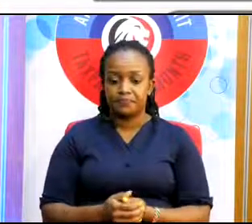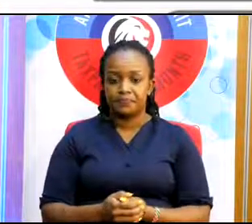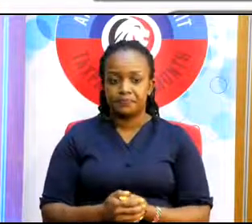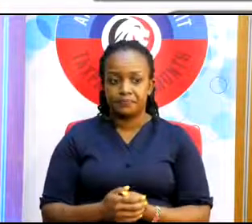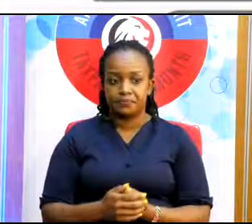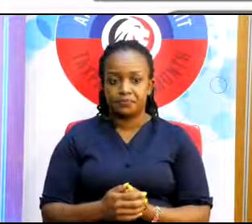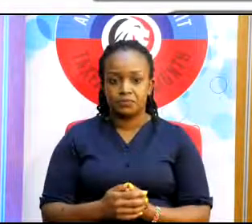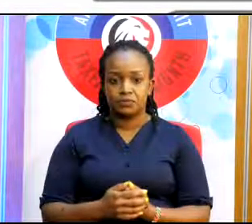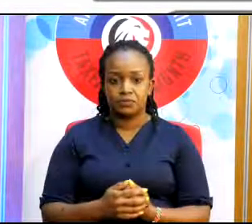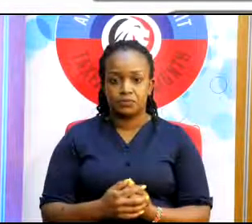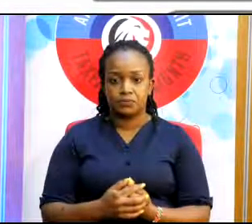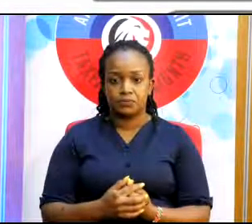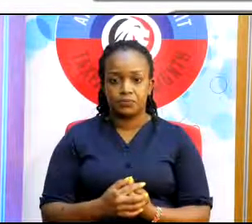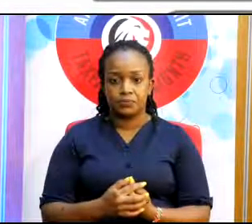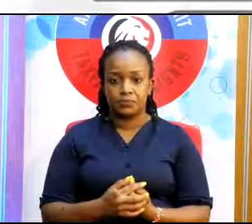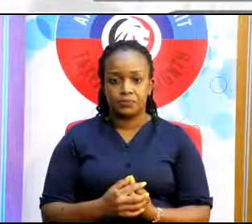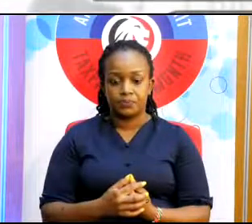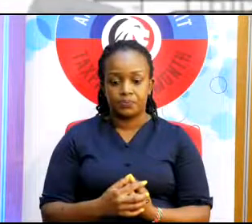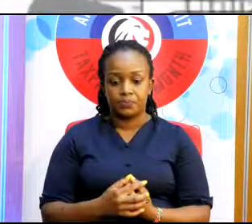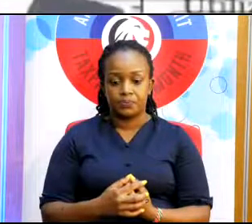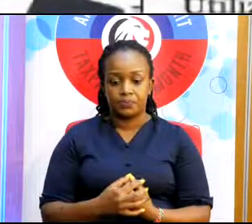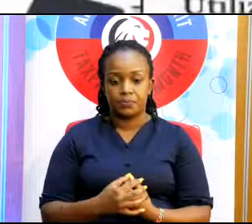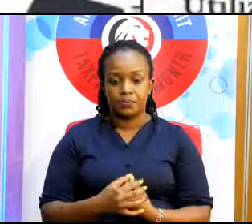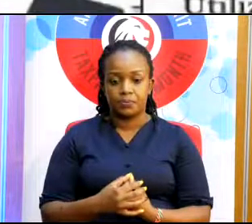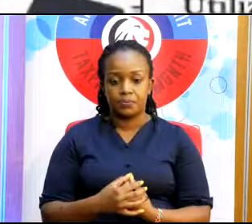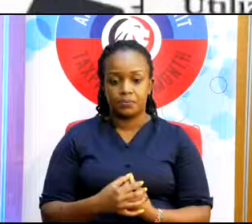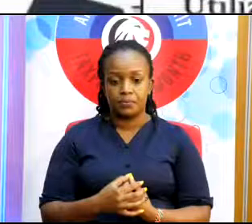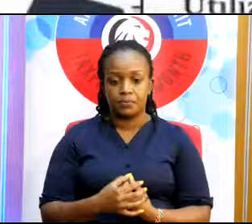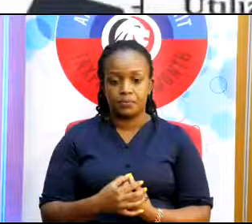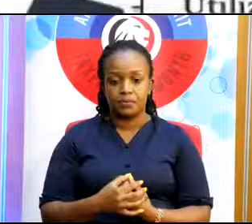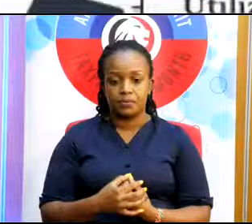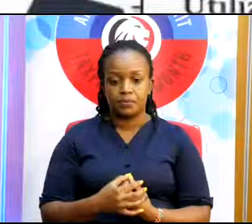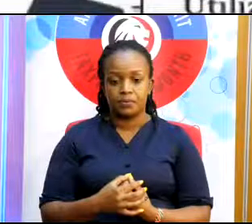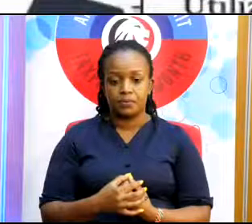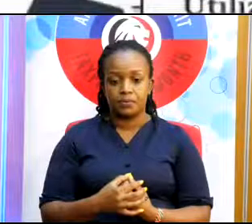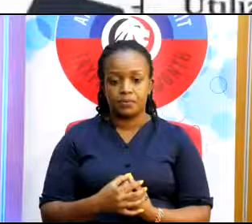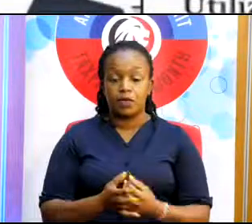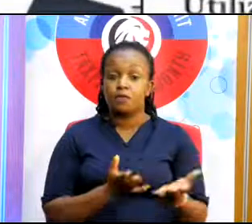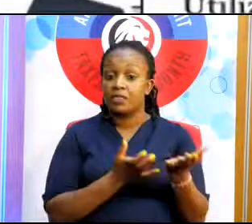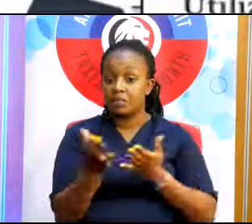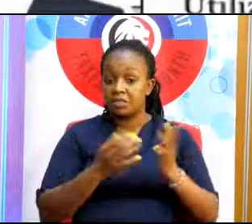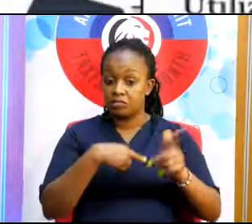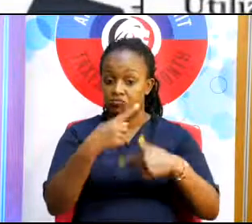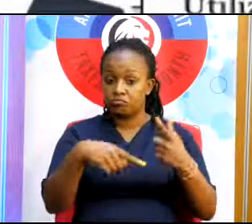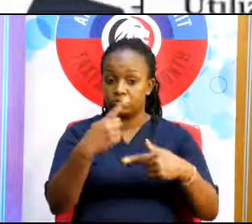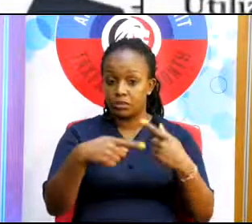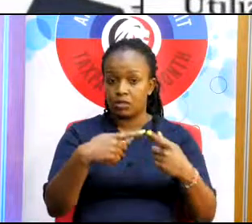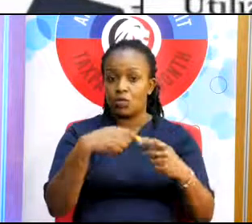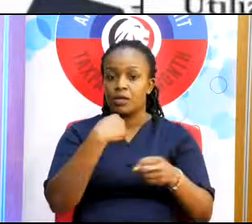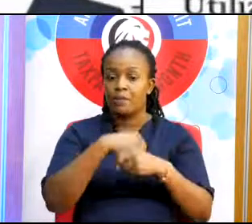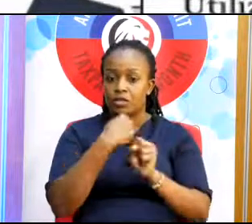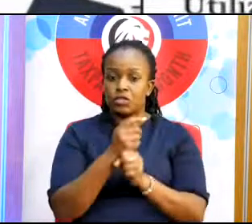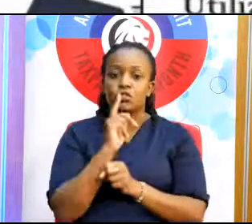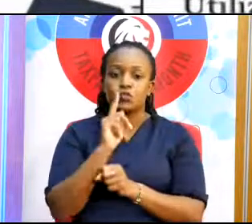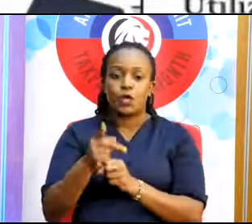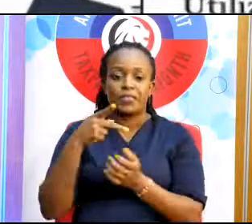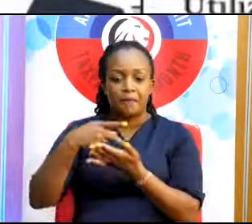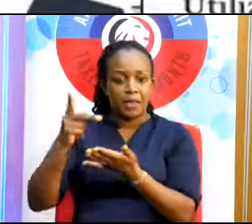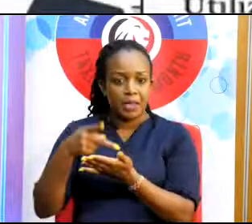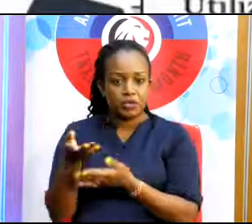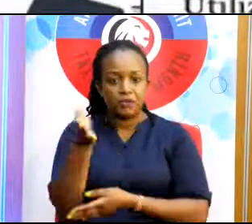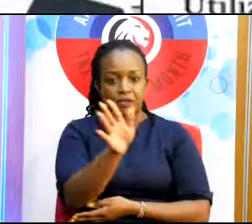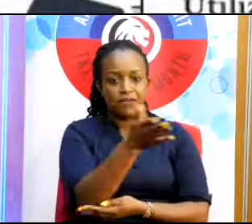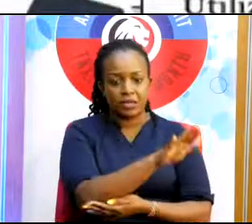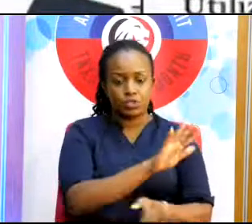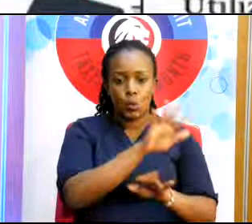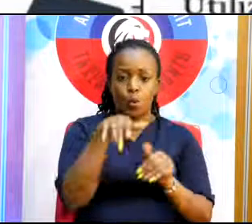that we did to keep our businesses running is to ensure that we expedited the payment of refunds